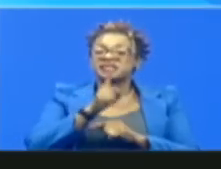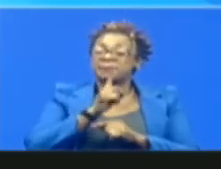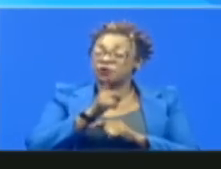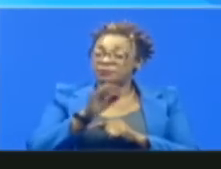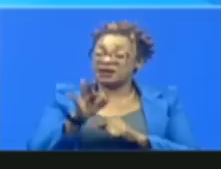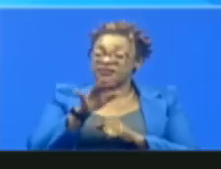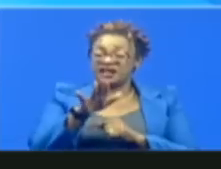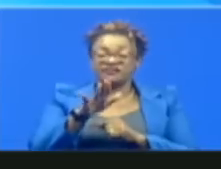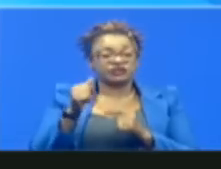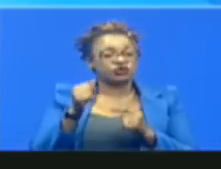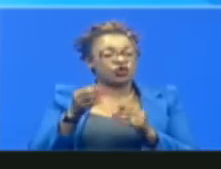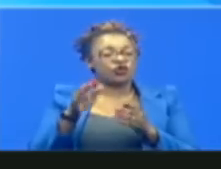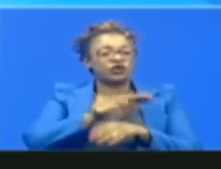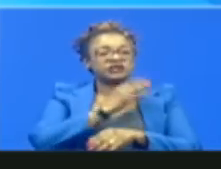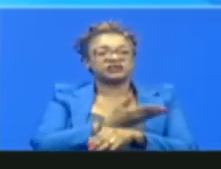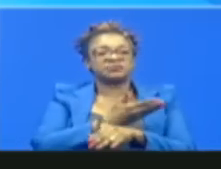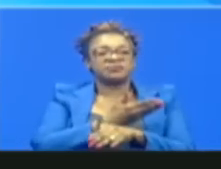authorities,